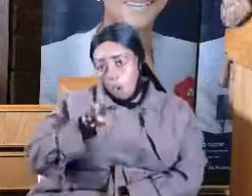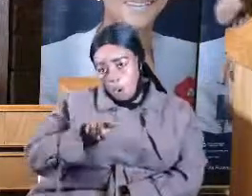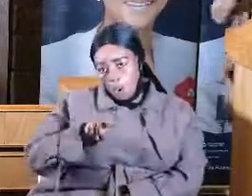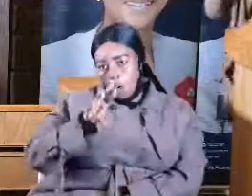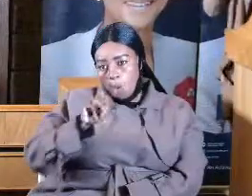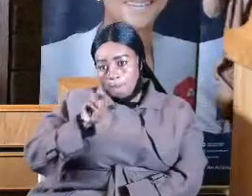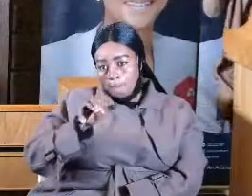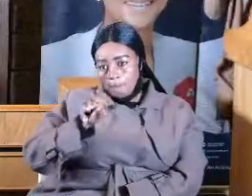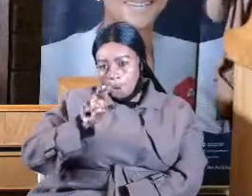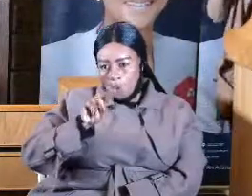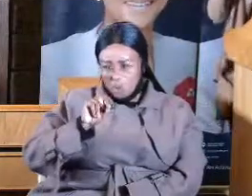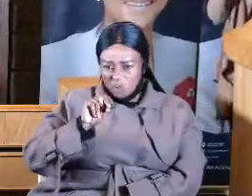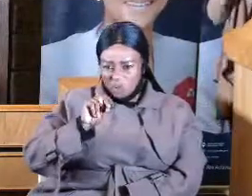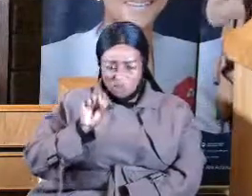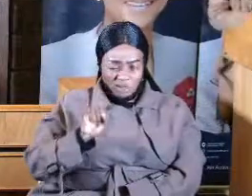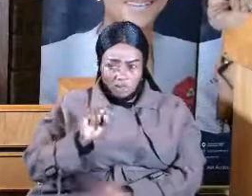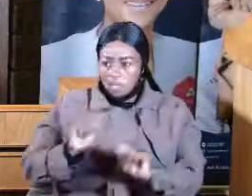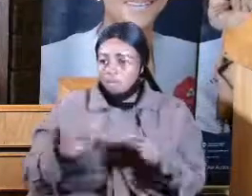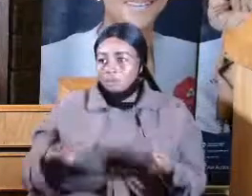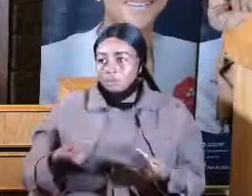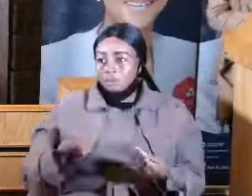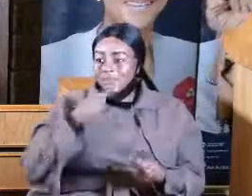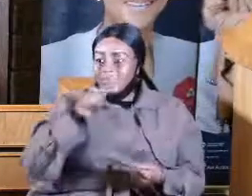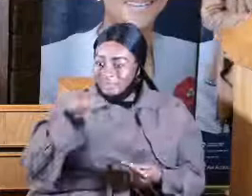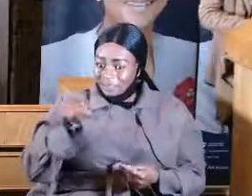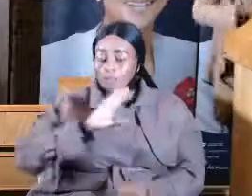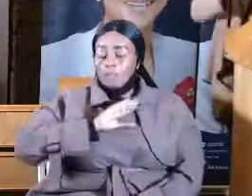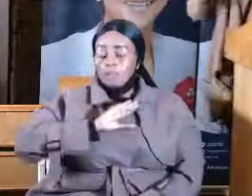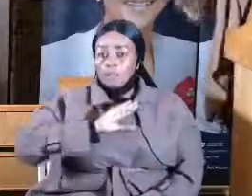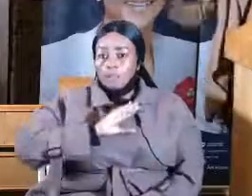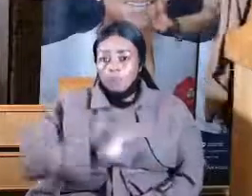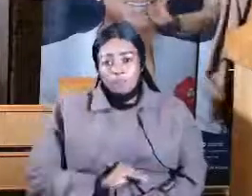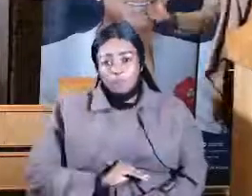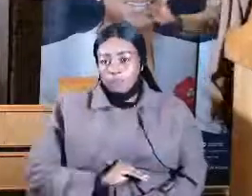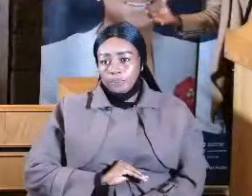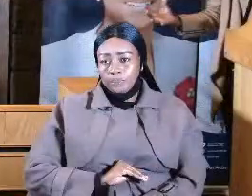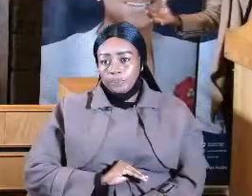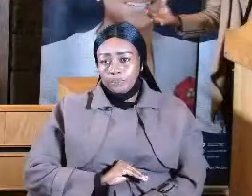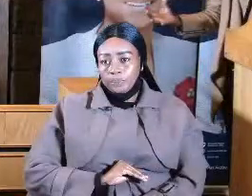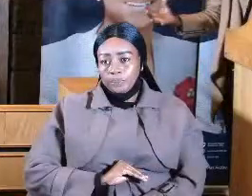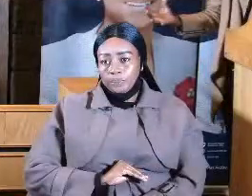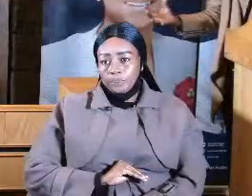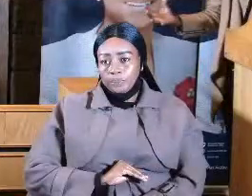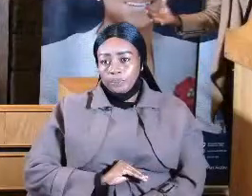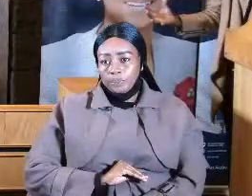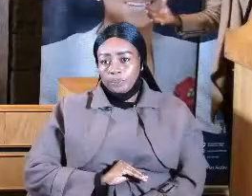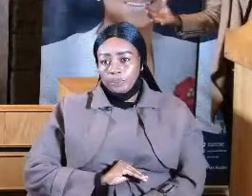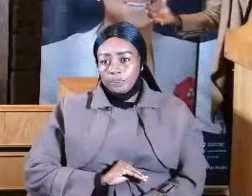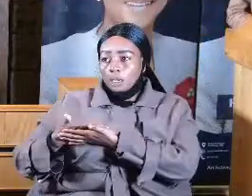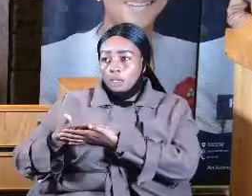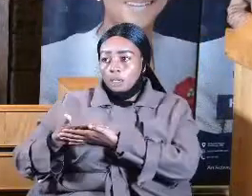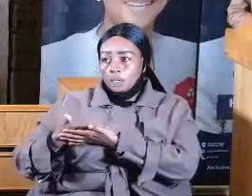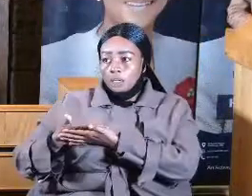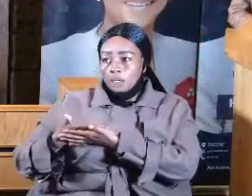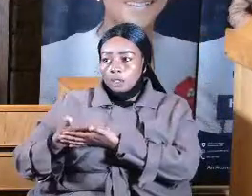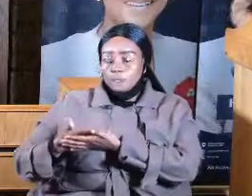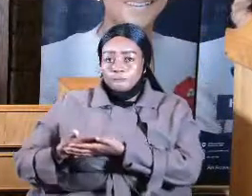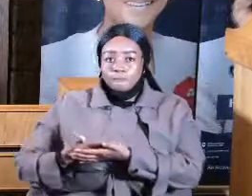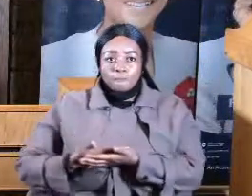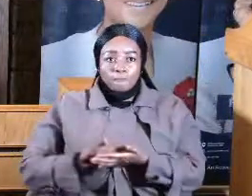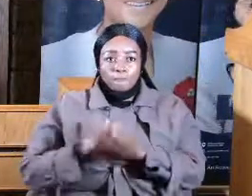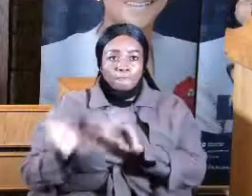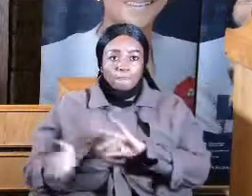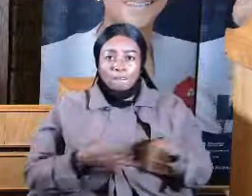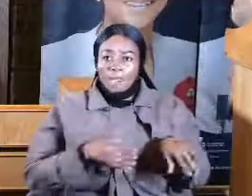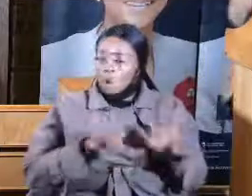leads to depression and a lot of suicide that's happening. One of the worst ones